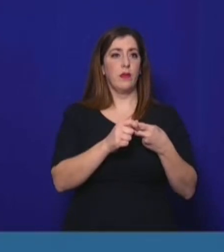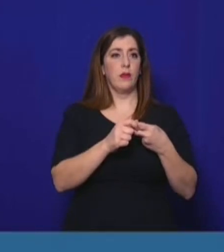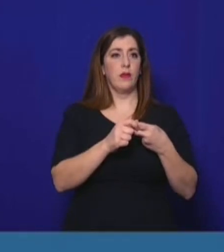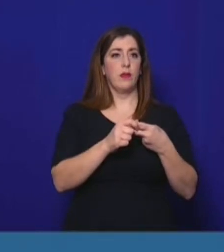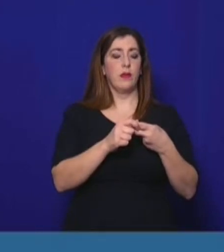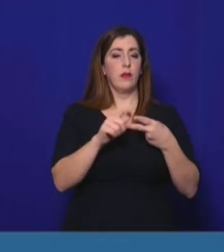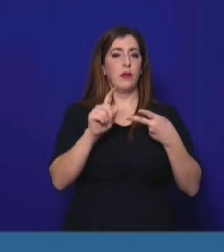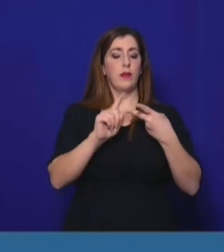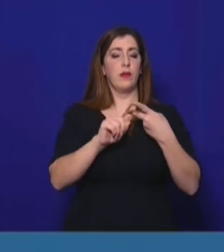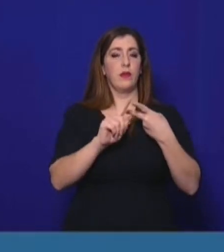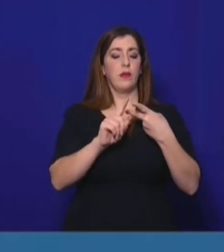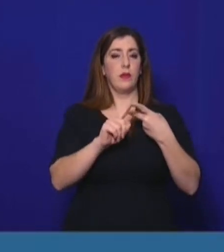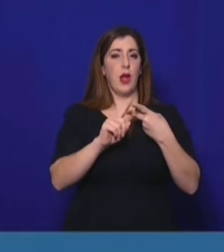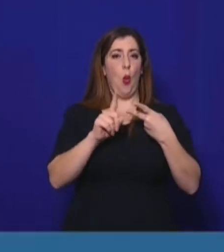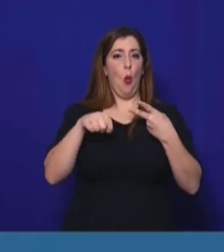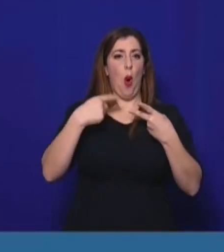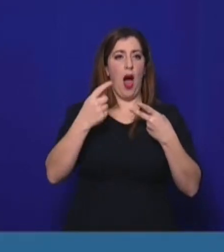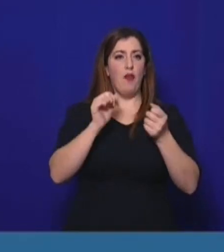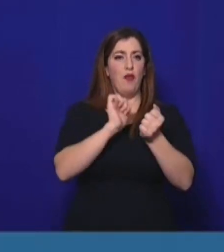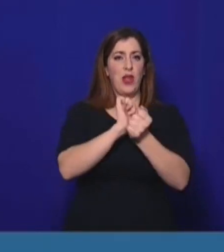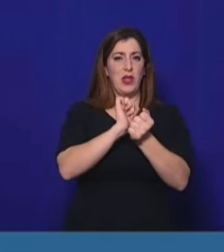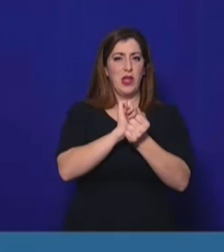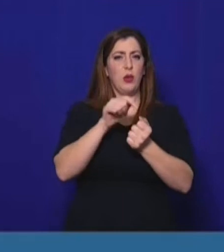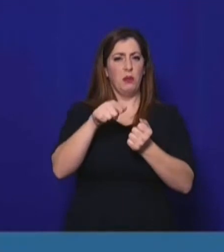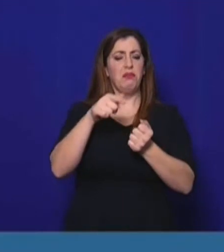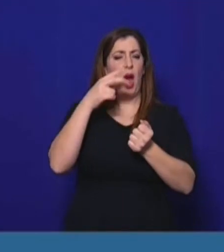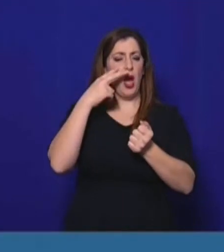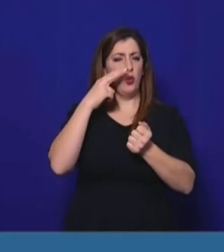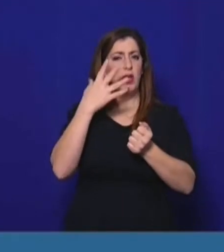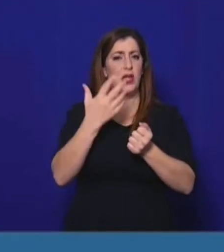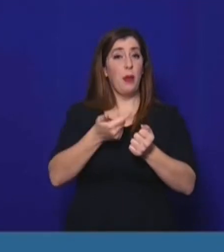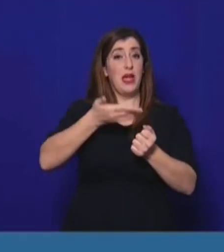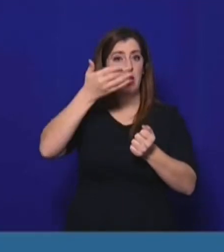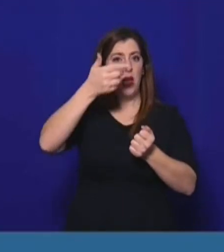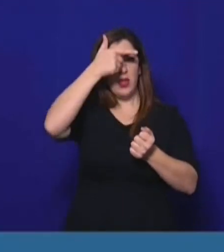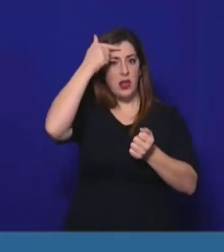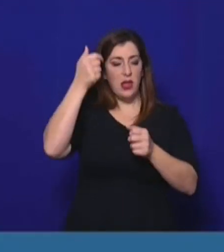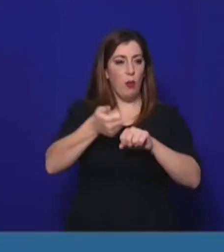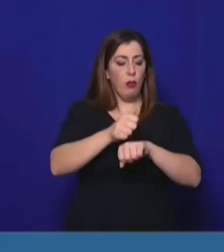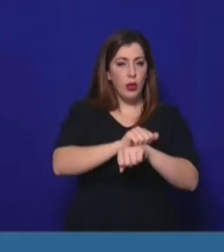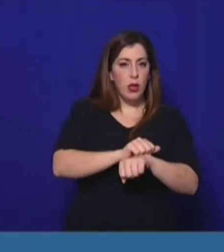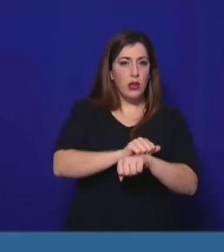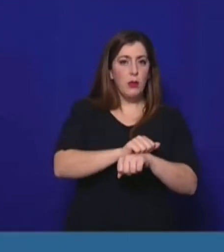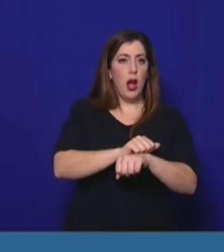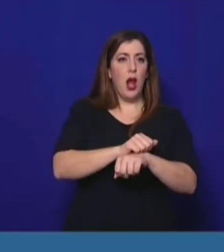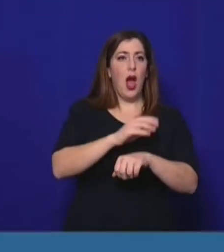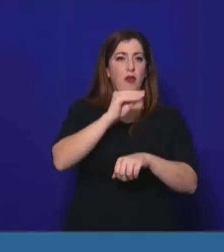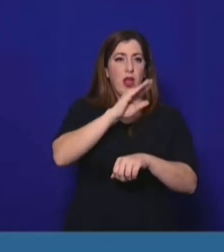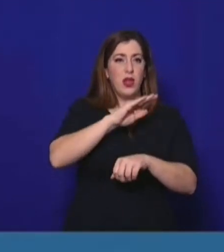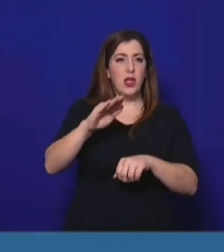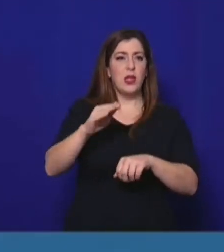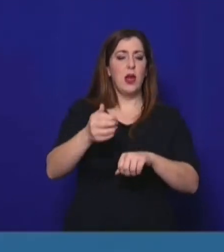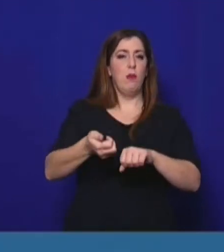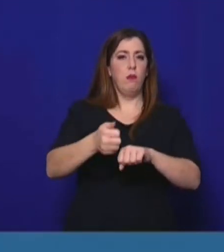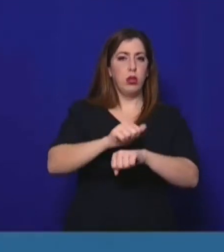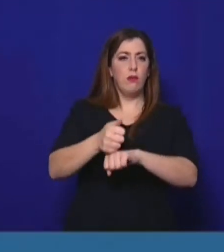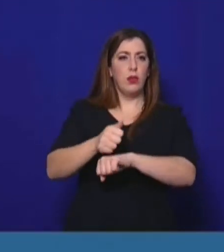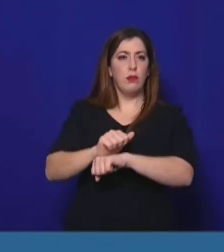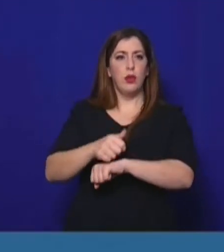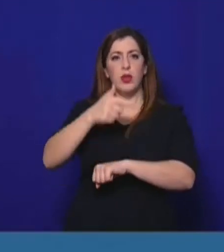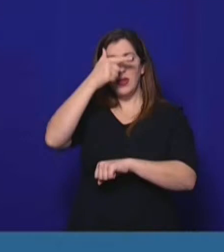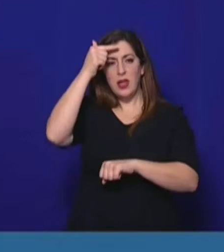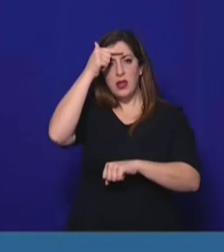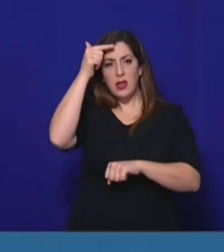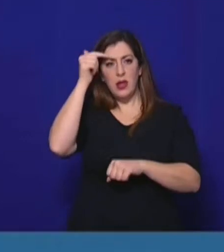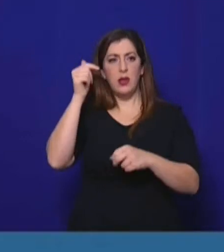għat-testing u jekk iva qegħdin tlaħqu ma' din id-domanda. U hemm ħafna konfużjoni dwar kemm il-ġurnata tridu jgħaddu biex tagħmel